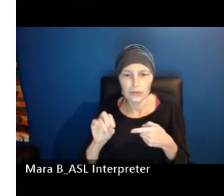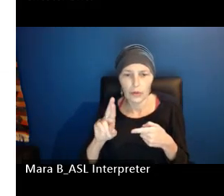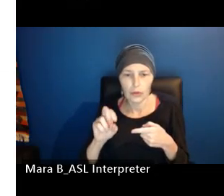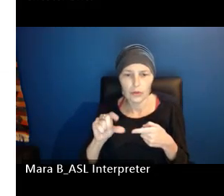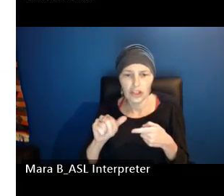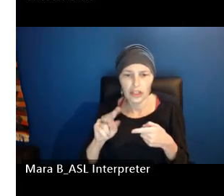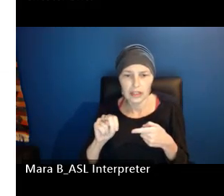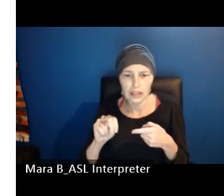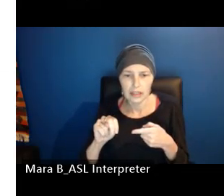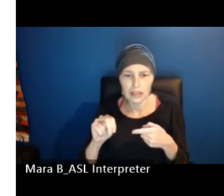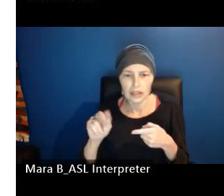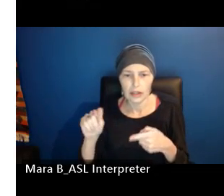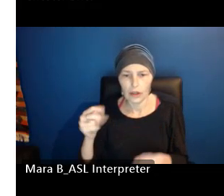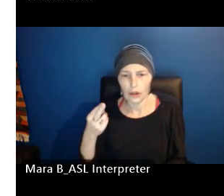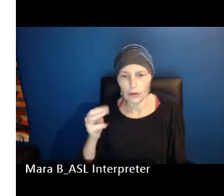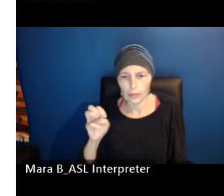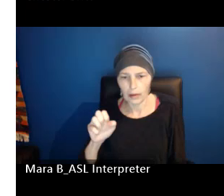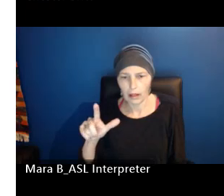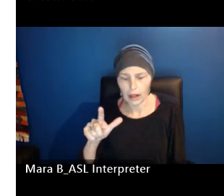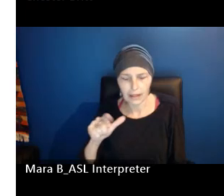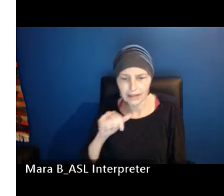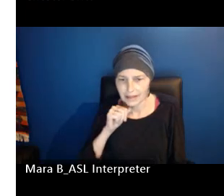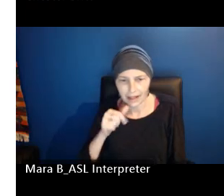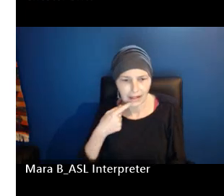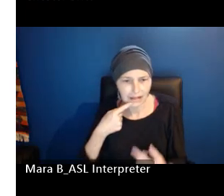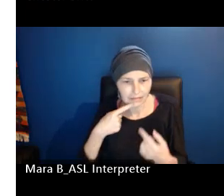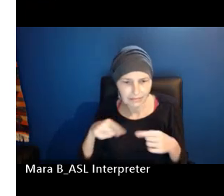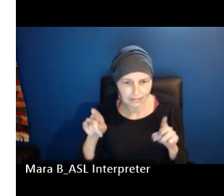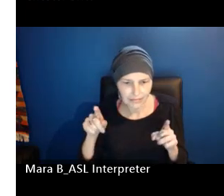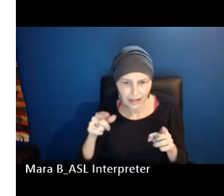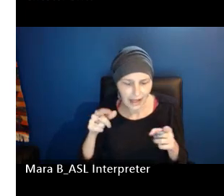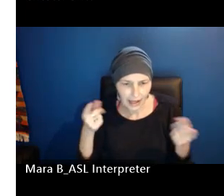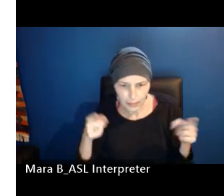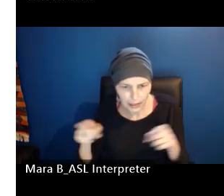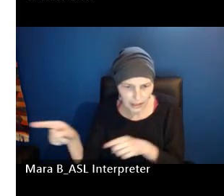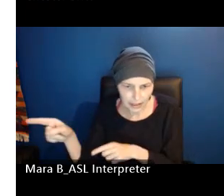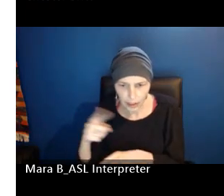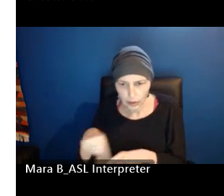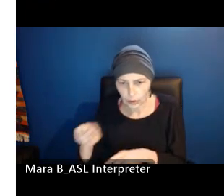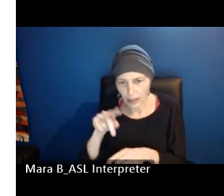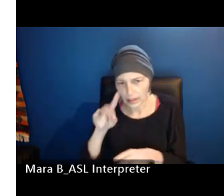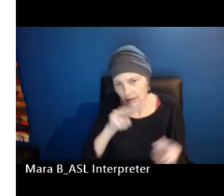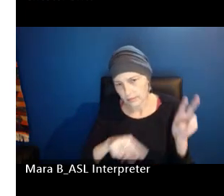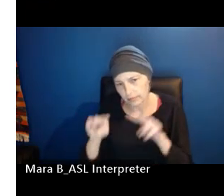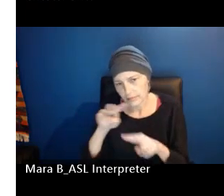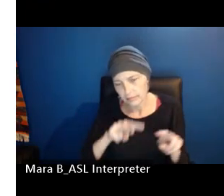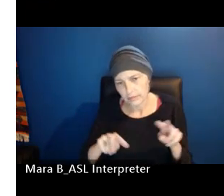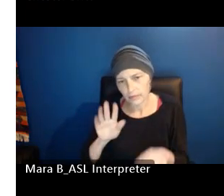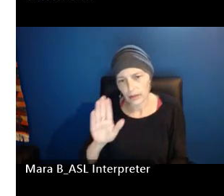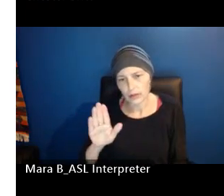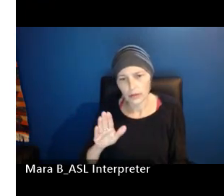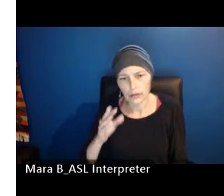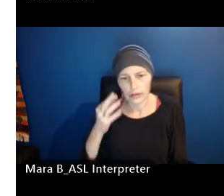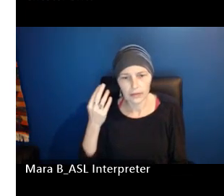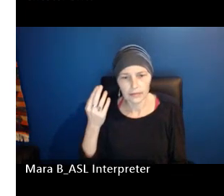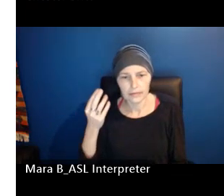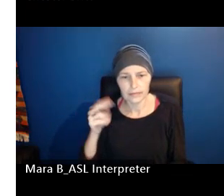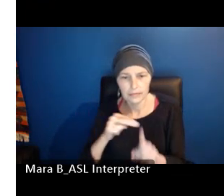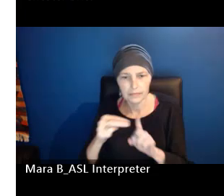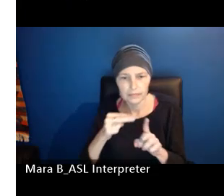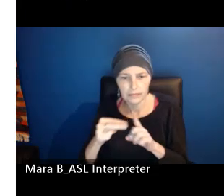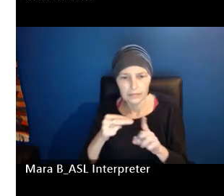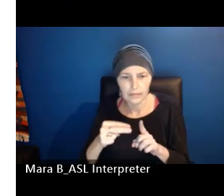at this for their reason. Electricity is always going out. There's fires each year from down wires.